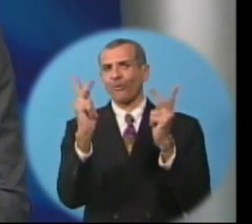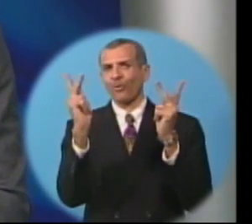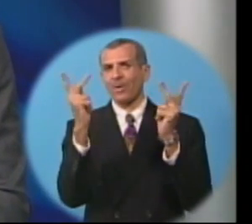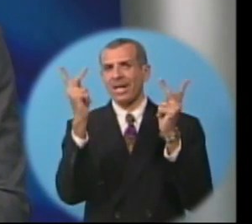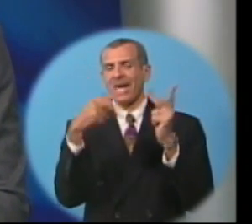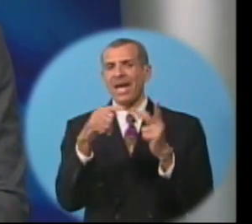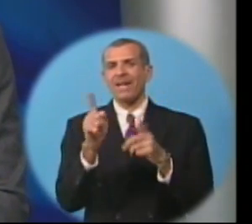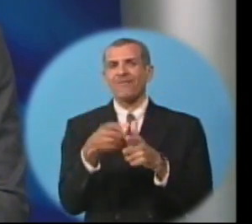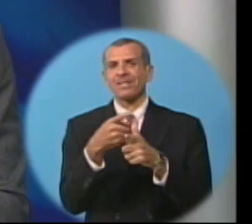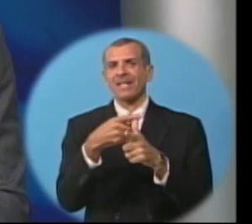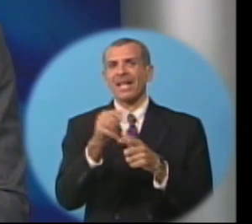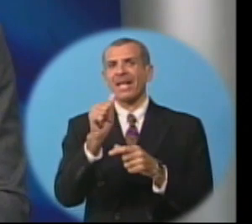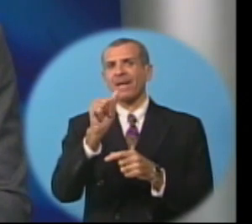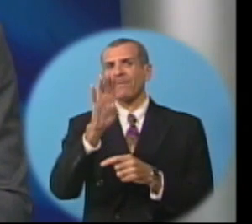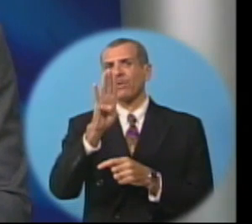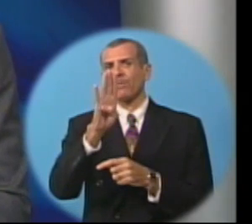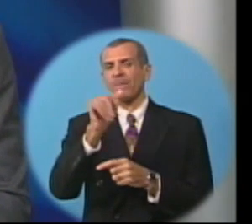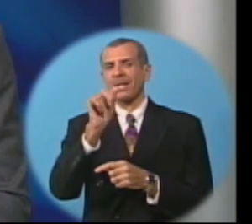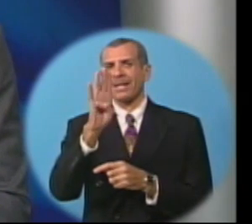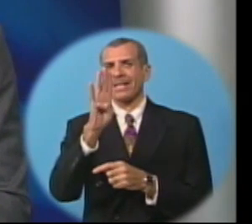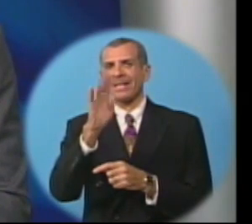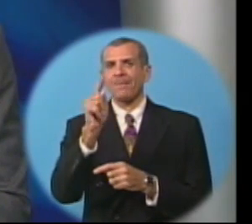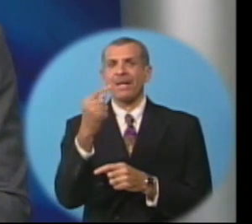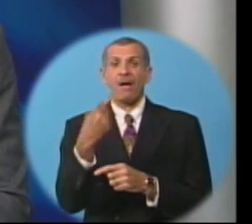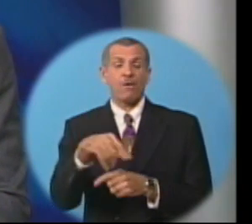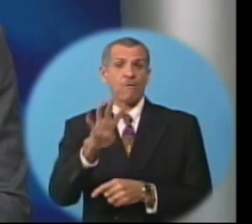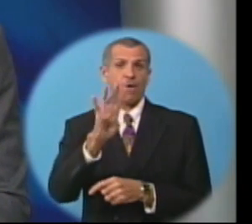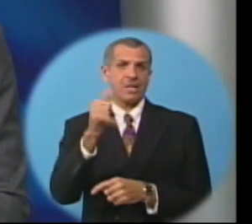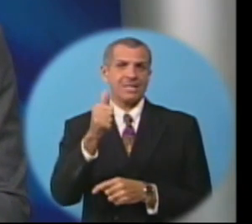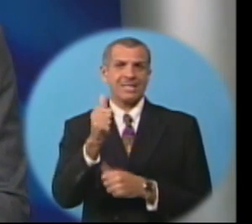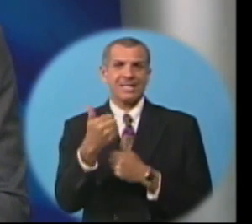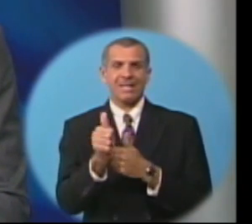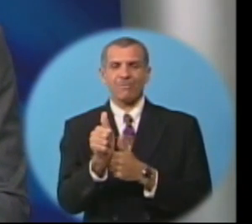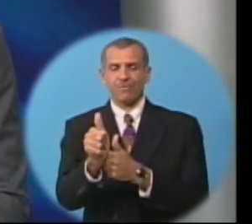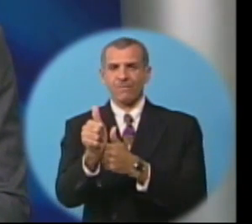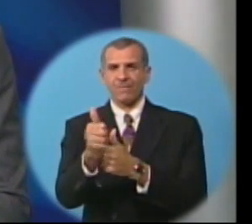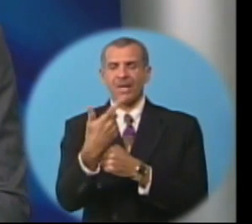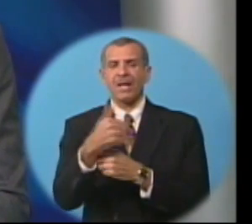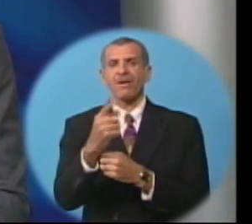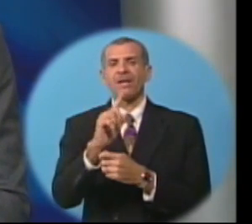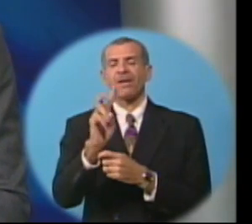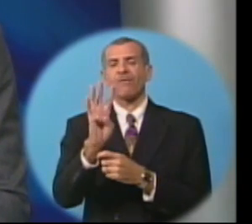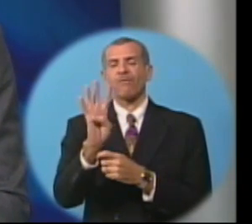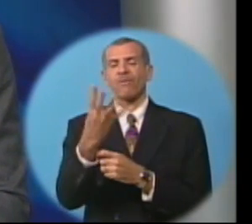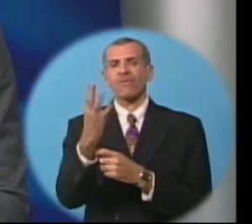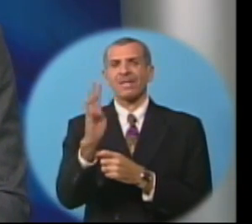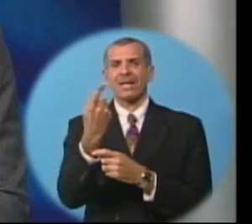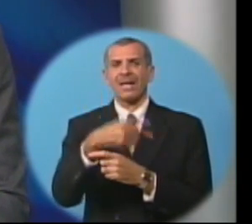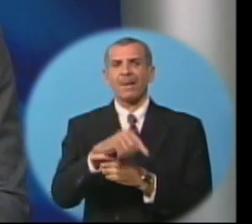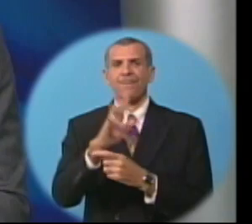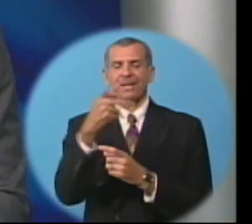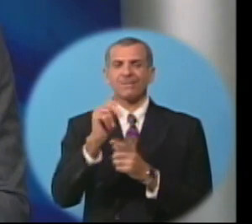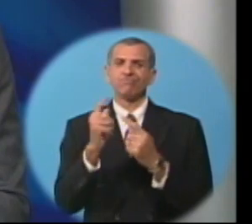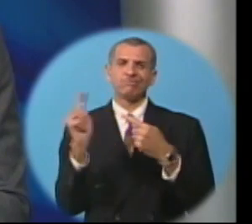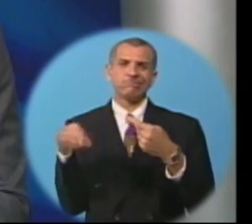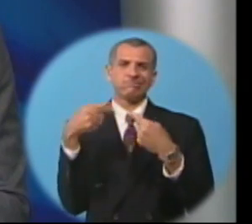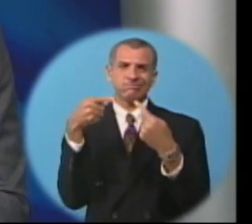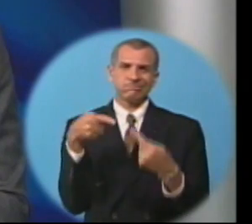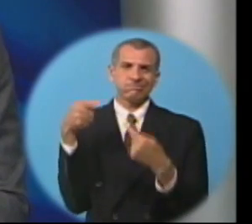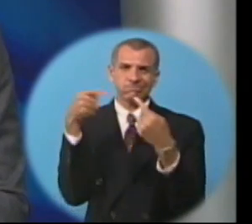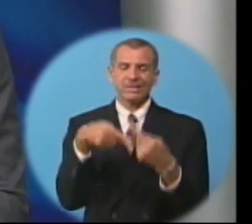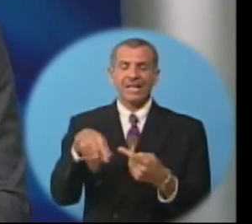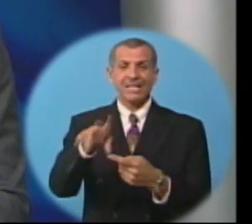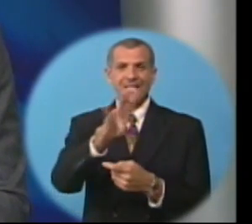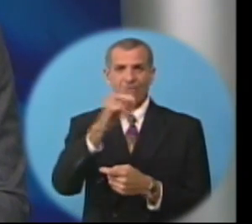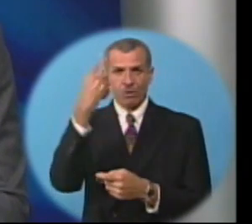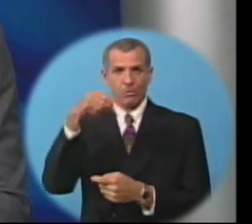test in Abu Dhabi today. Chasing 40 to beat the world's #1 side on day 4, Pakistan were struggling on 7 for